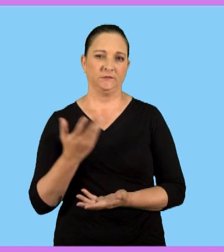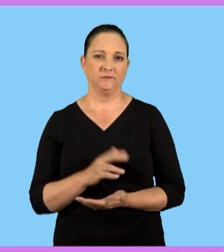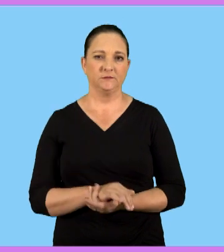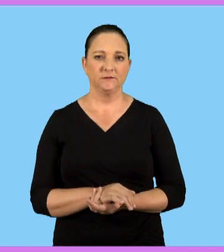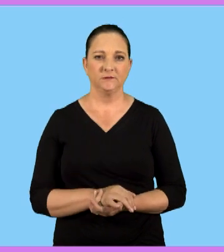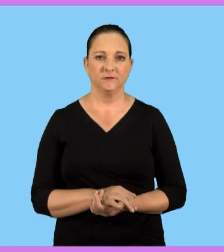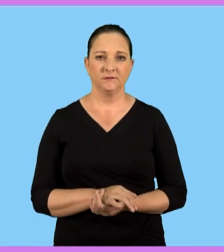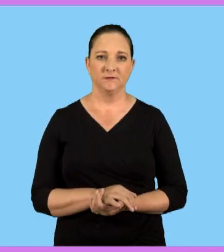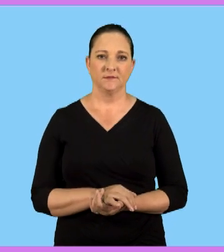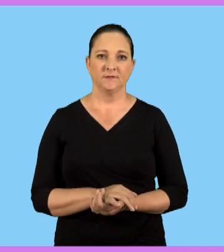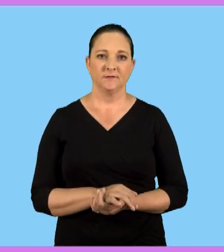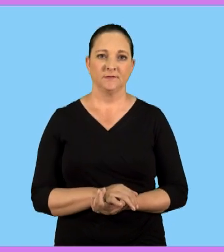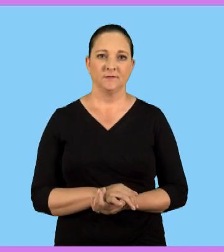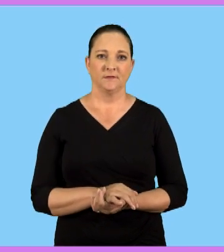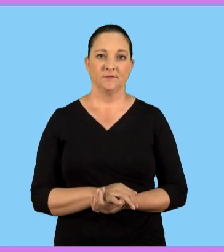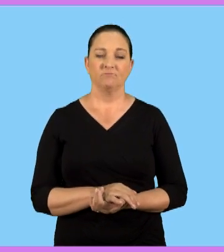occasional.